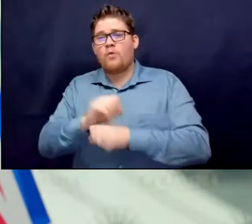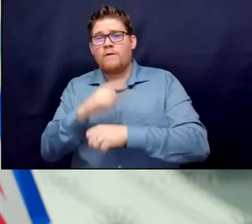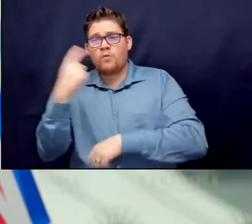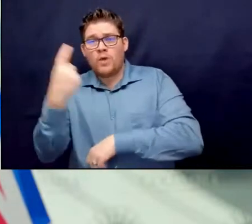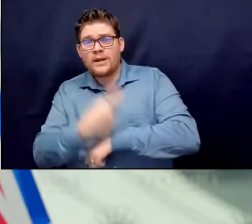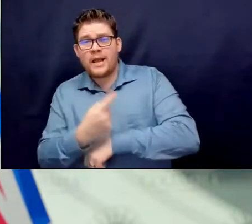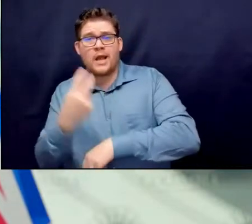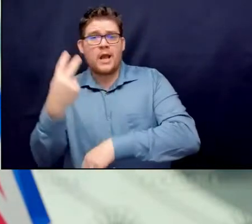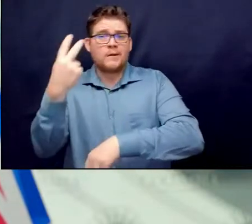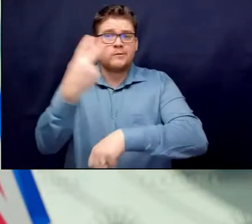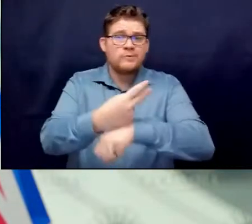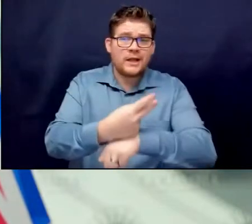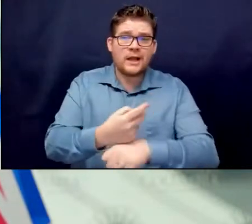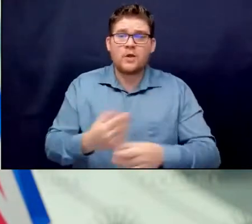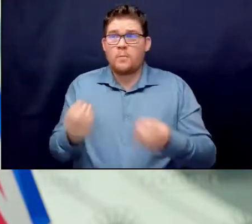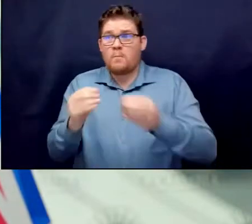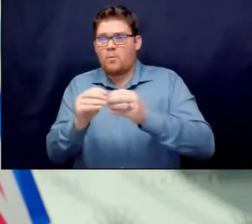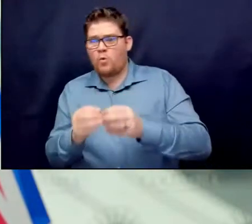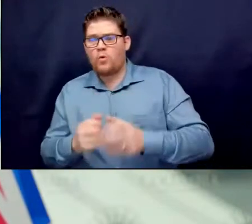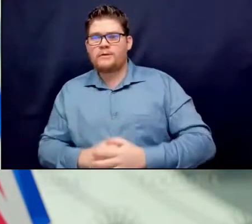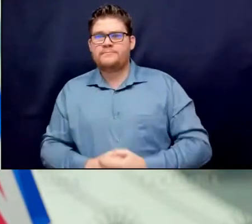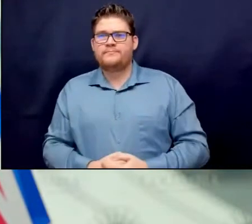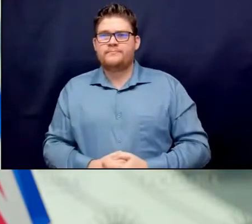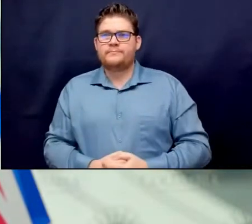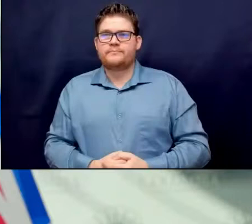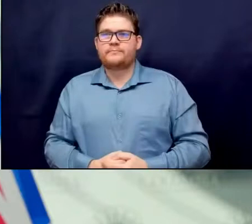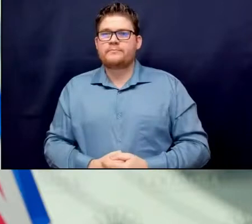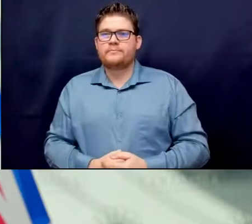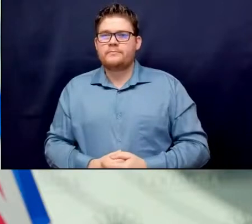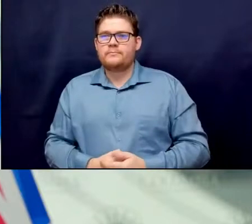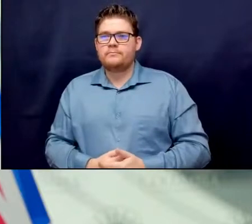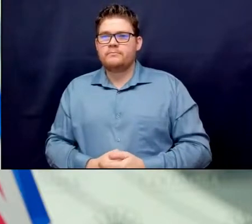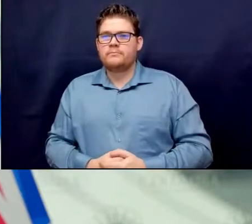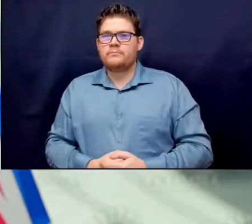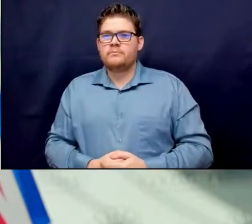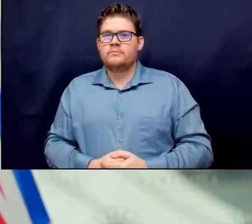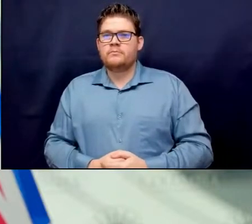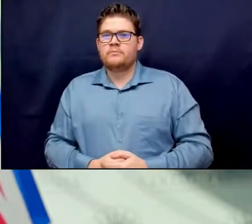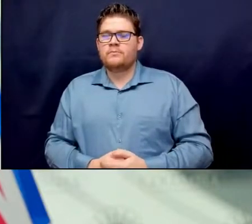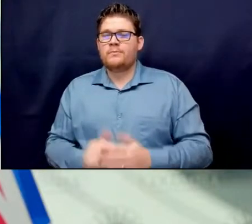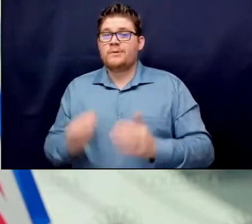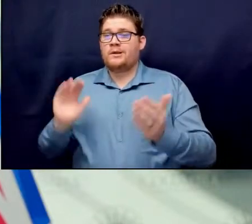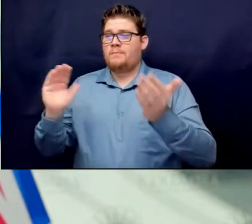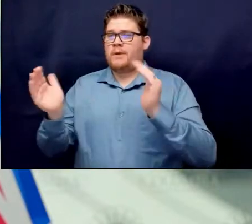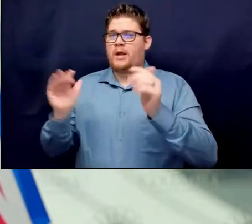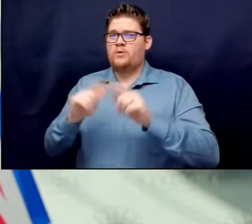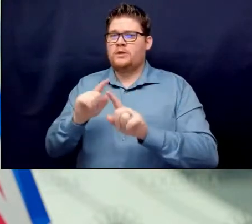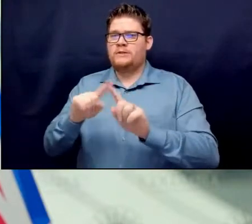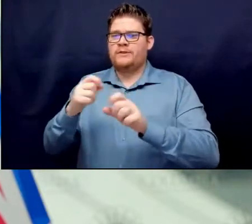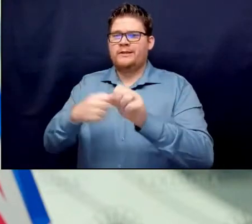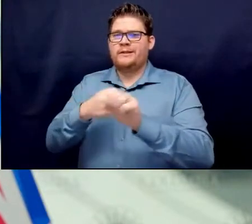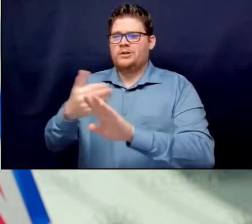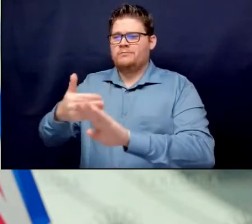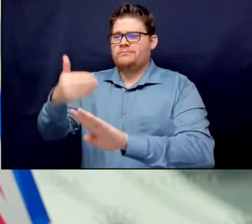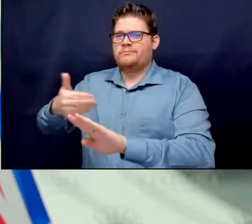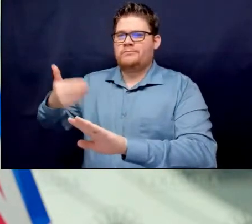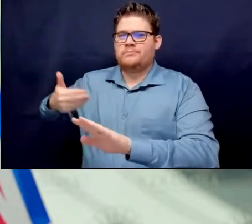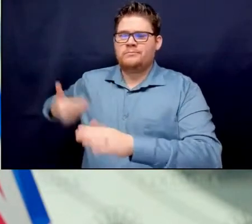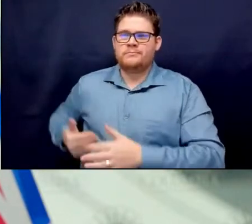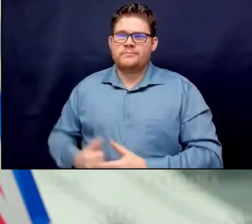comparisons. I can report that compared to the previous years. So if you compare to the previous